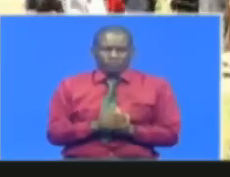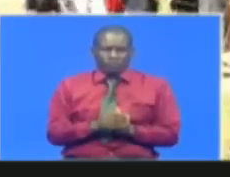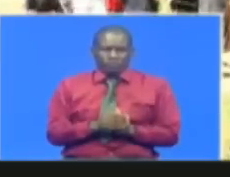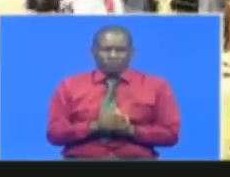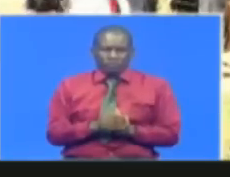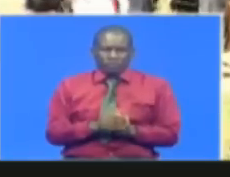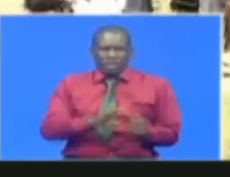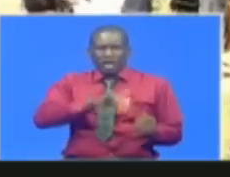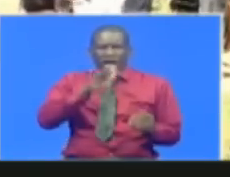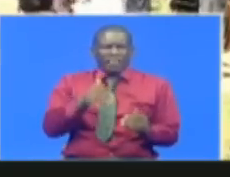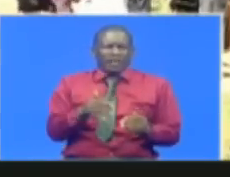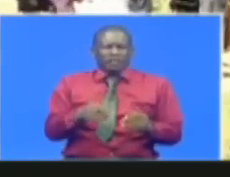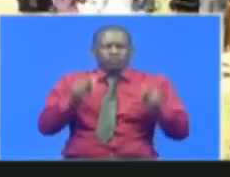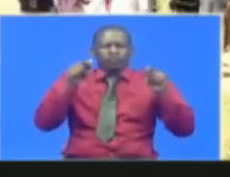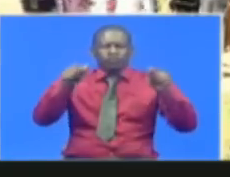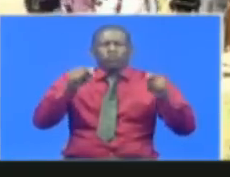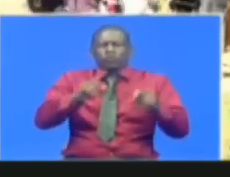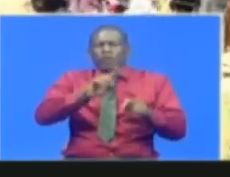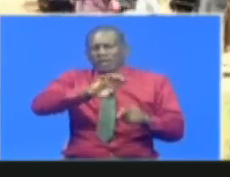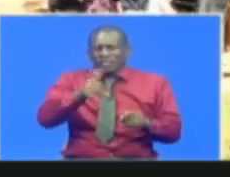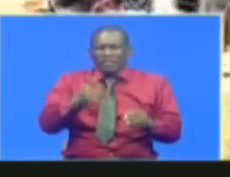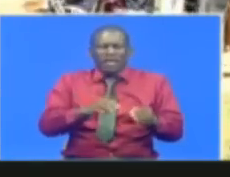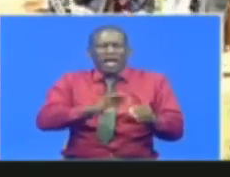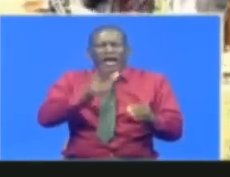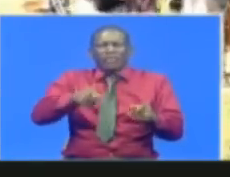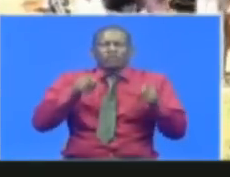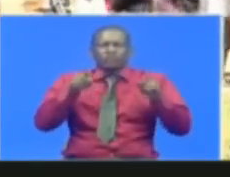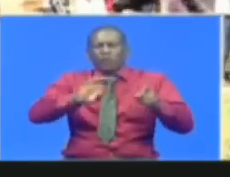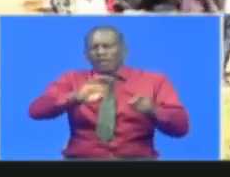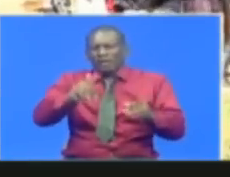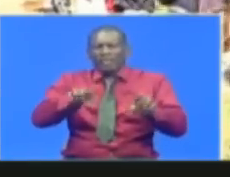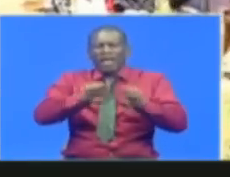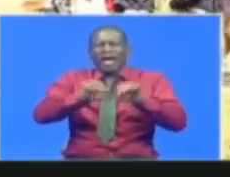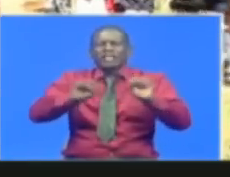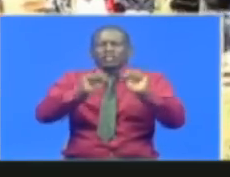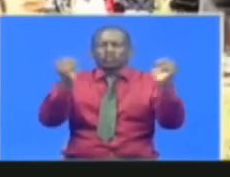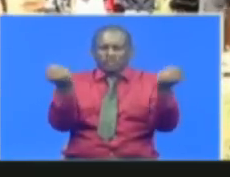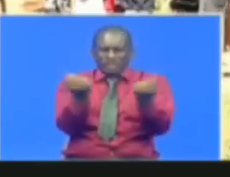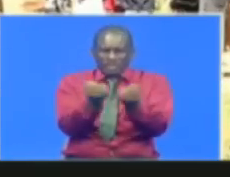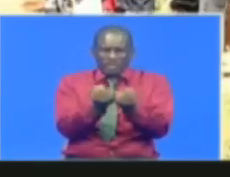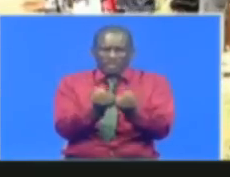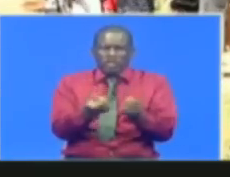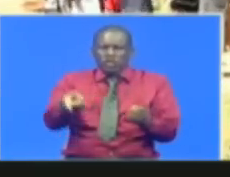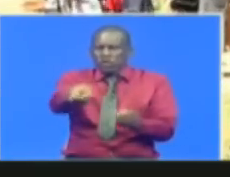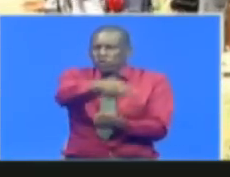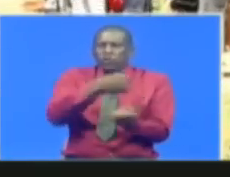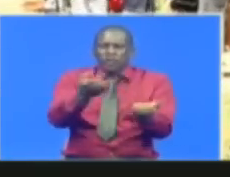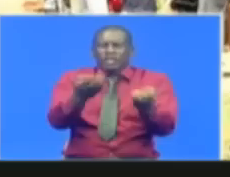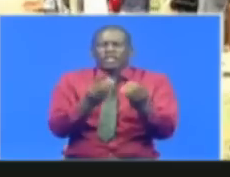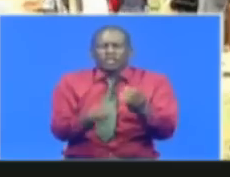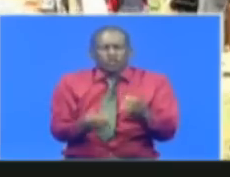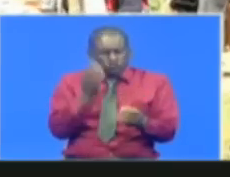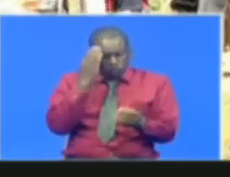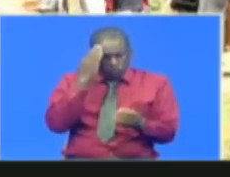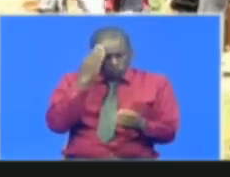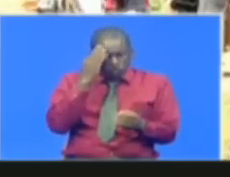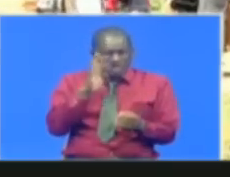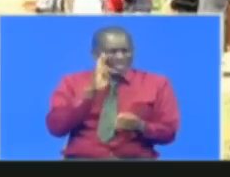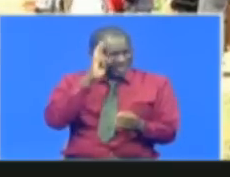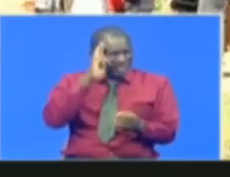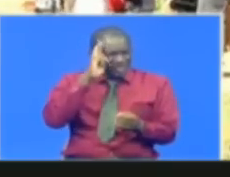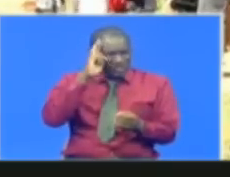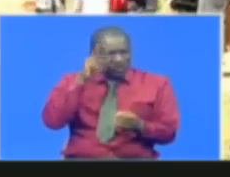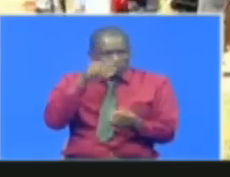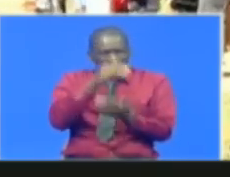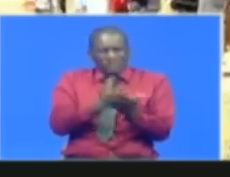Instead of pointing fingers to each other, as a society, we need to find out the root causes of